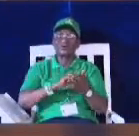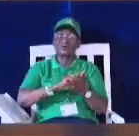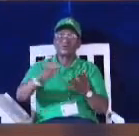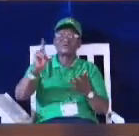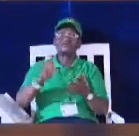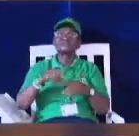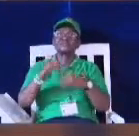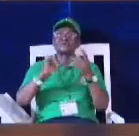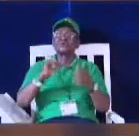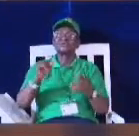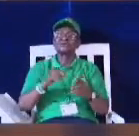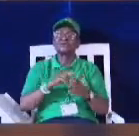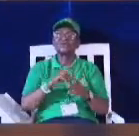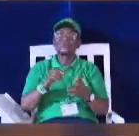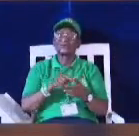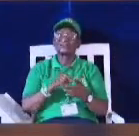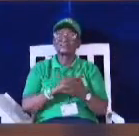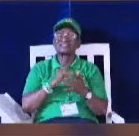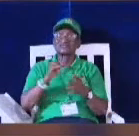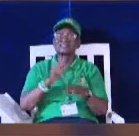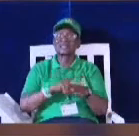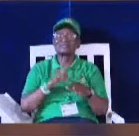when it's time to go,